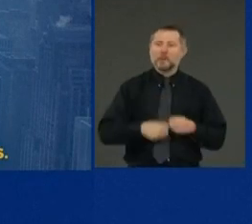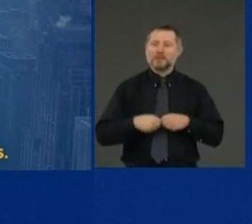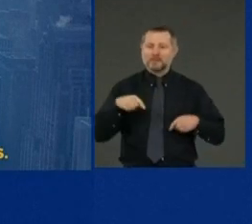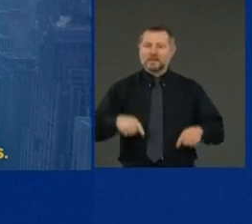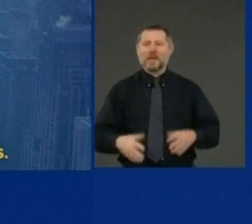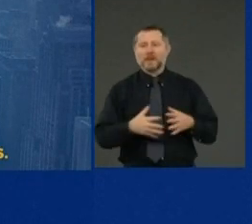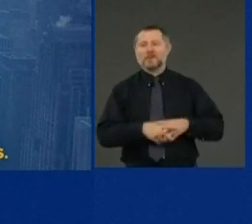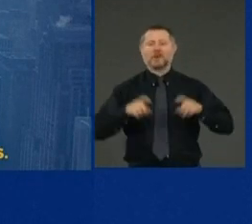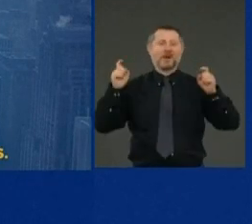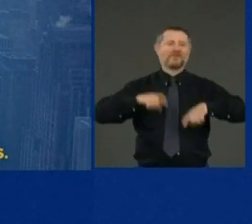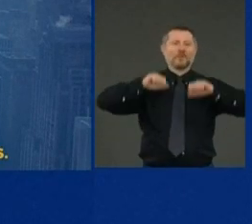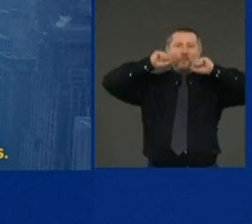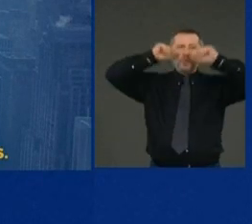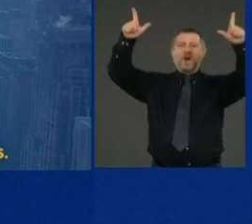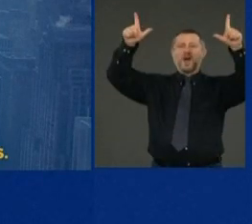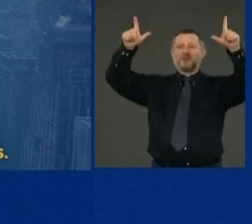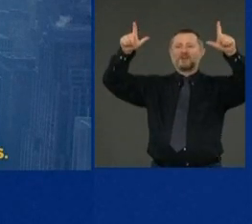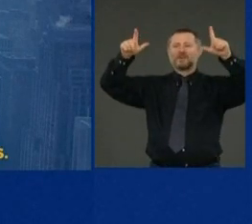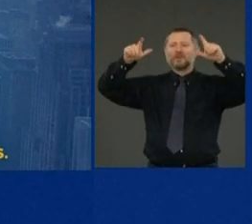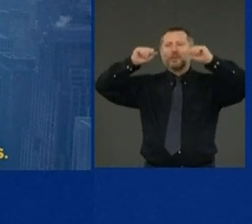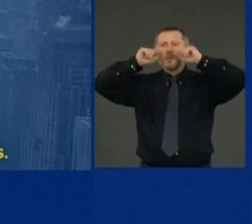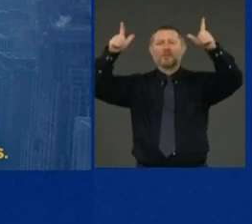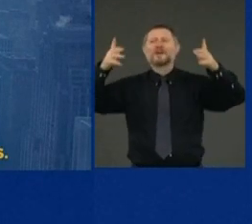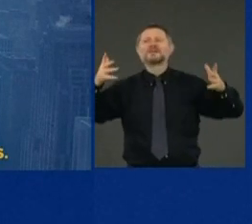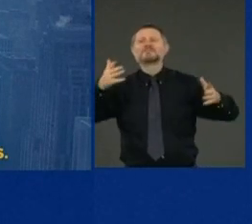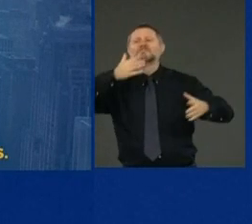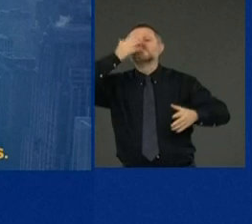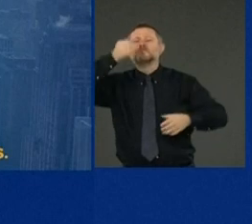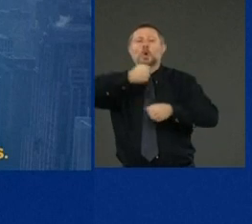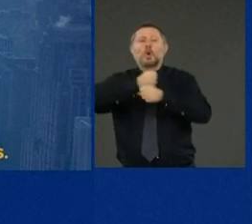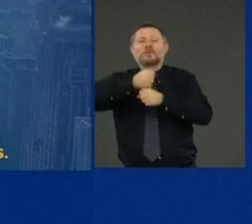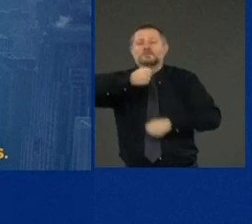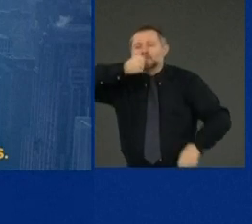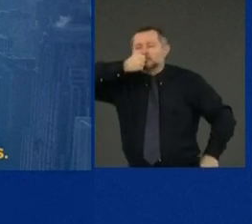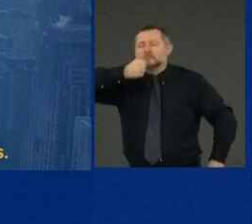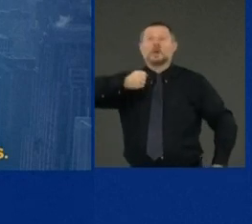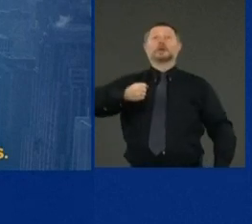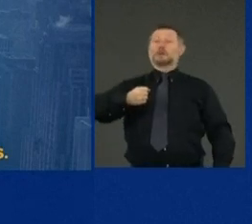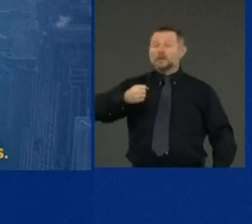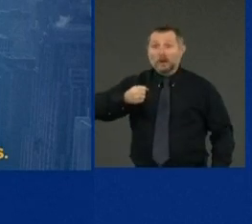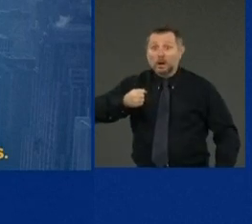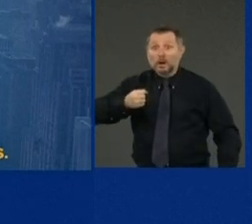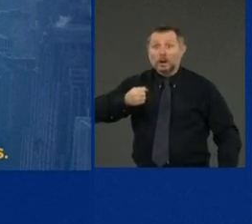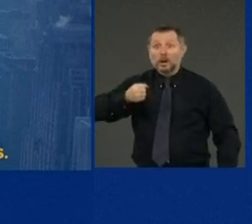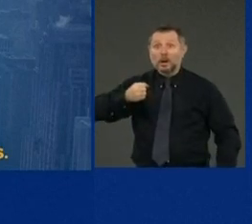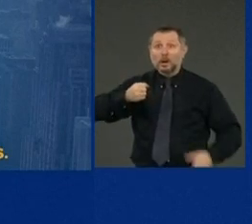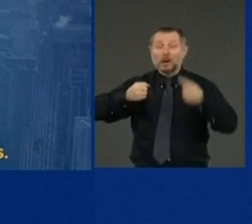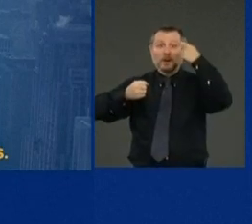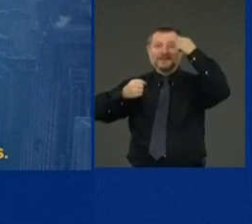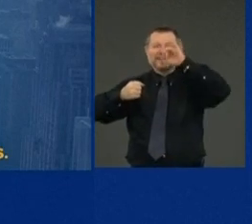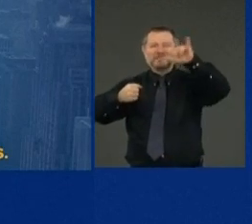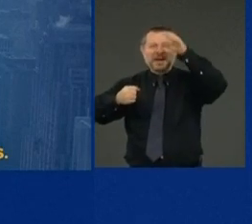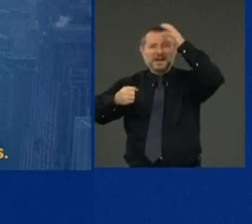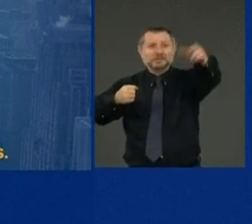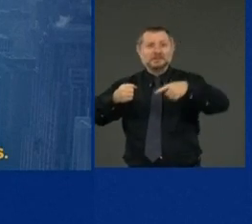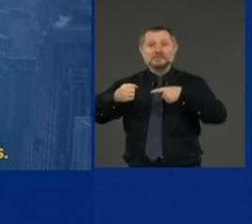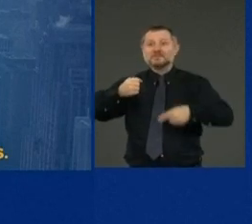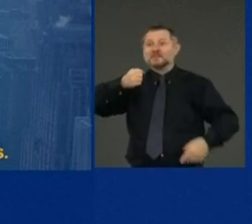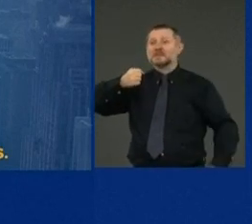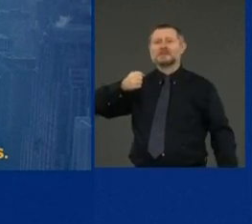up and smell the coffee, right? And let's realize the facts that are going